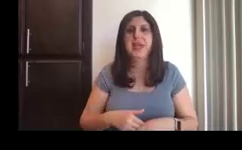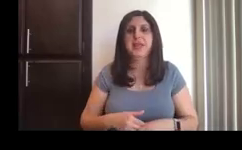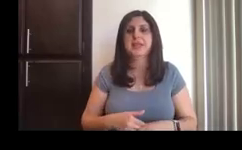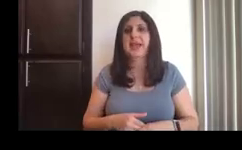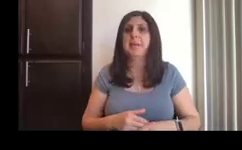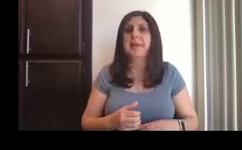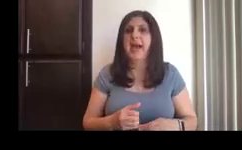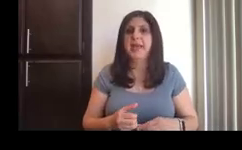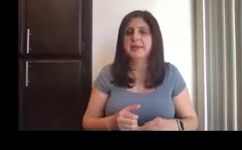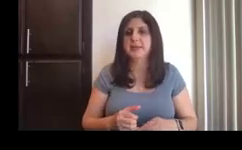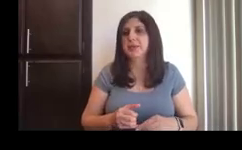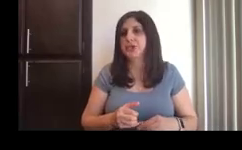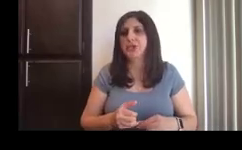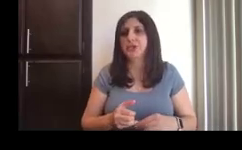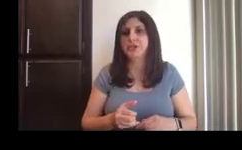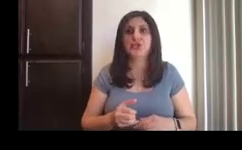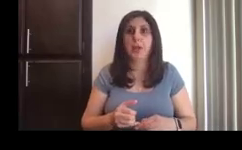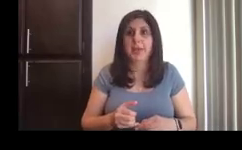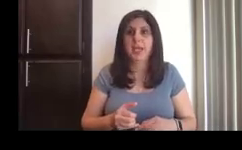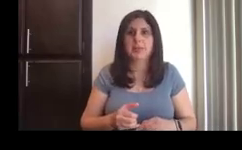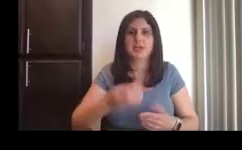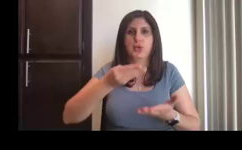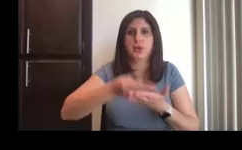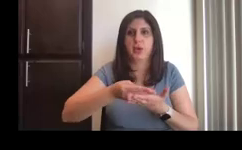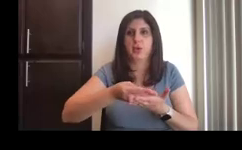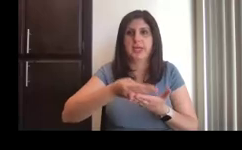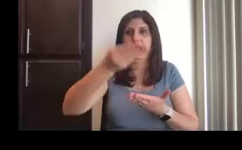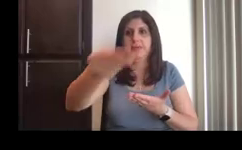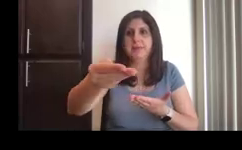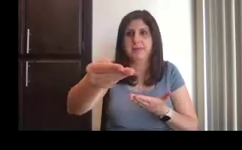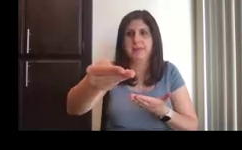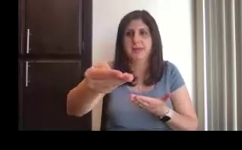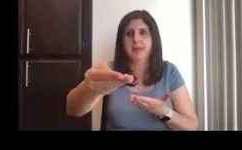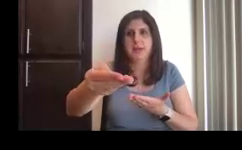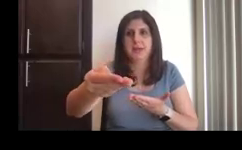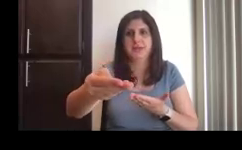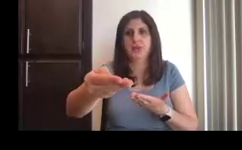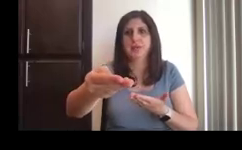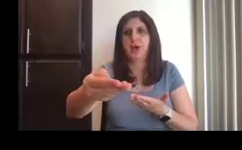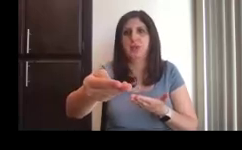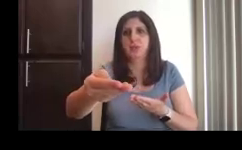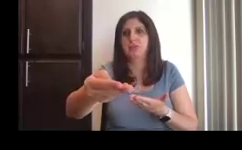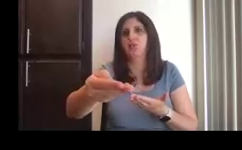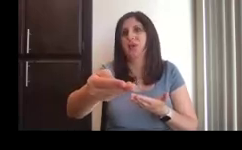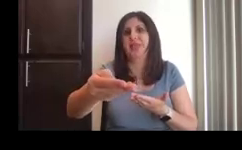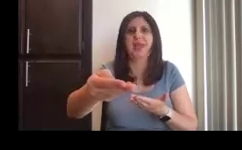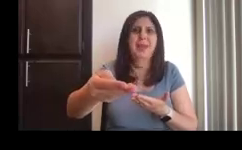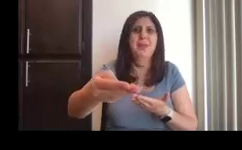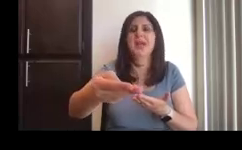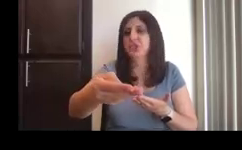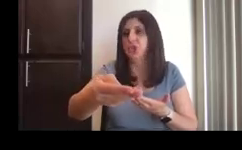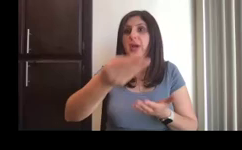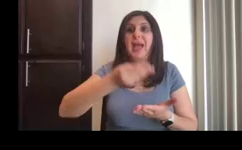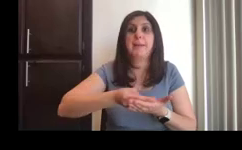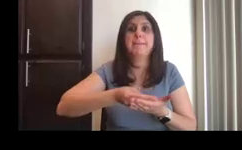Okay. The sign buy is similar to shopping, but you're only doing it one time. You only bought one thing.